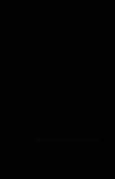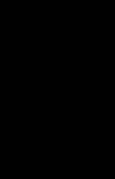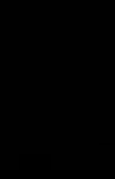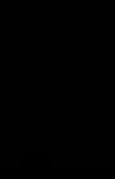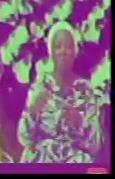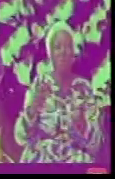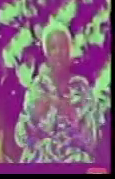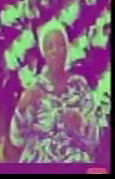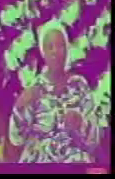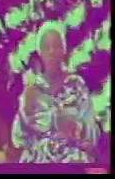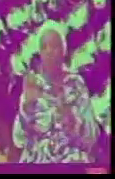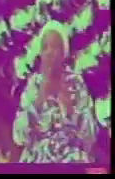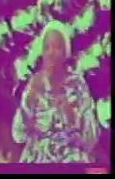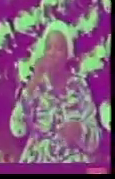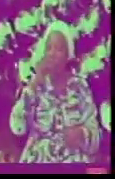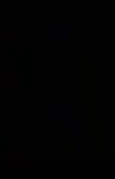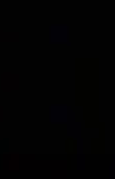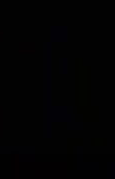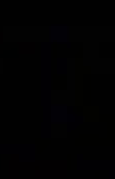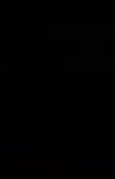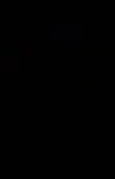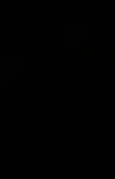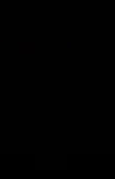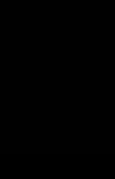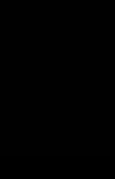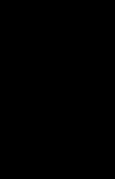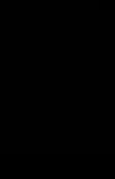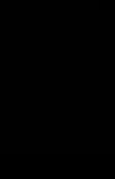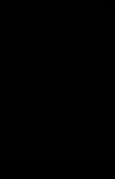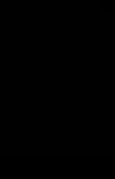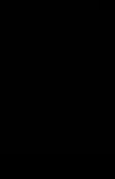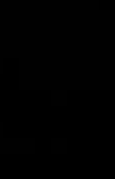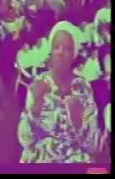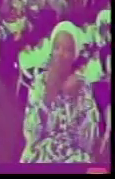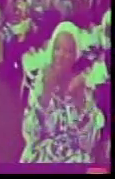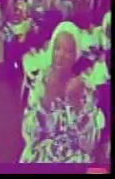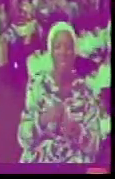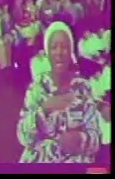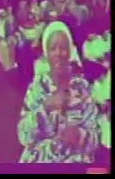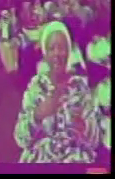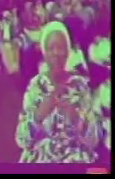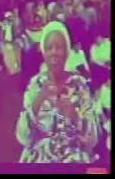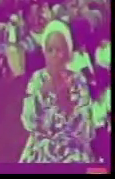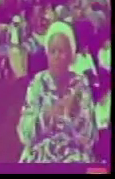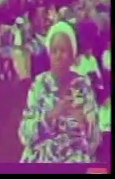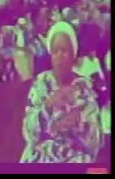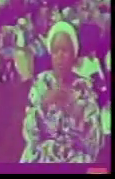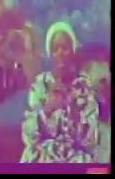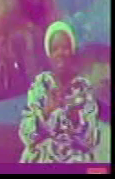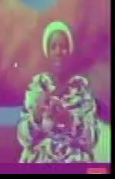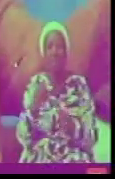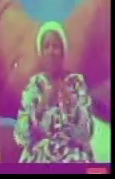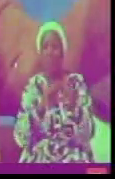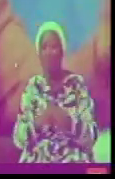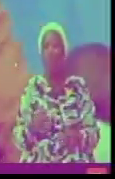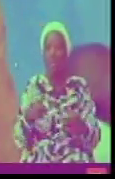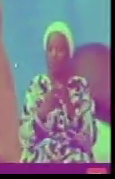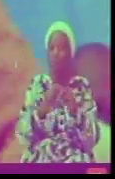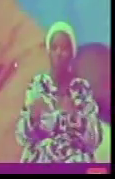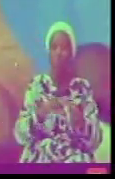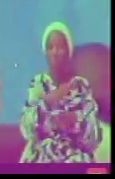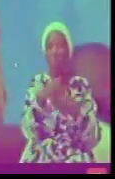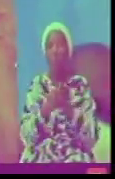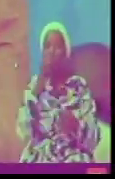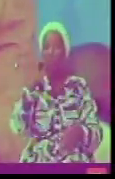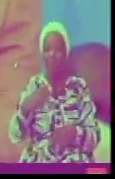They criticize, we criticize. They fight. And as copycats, everybody now begins to